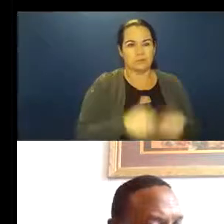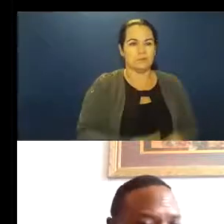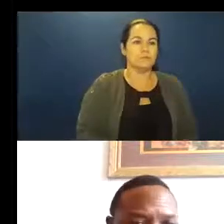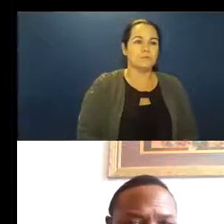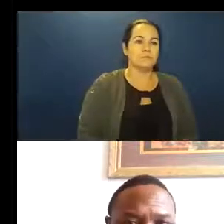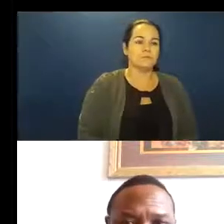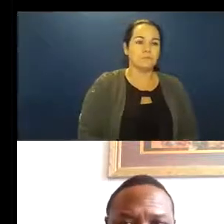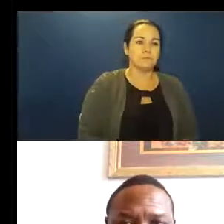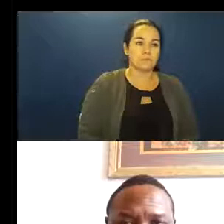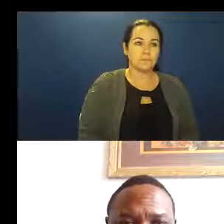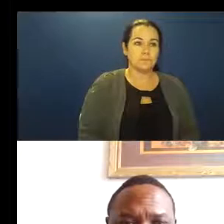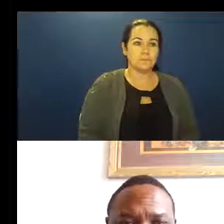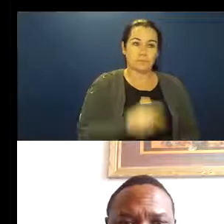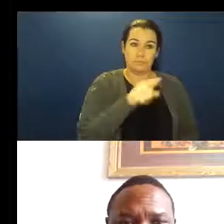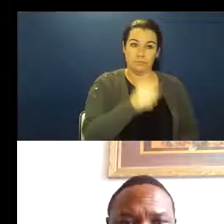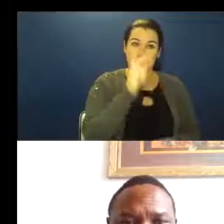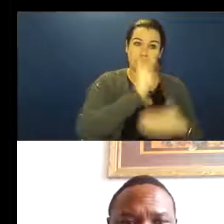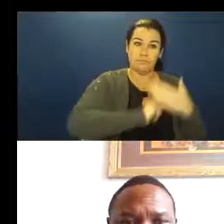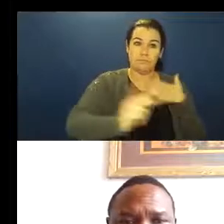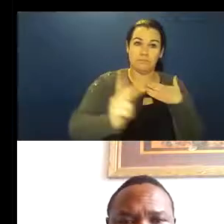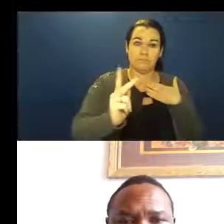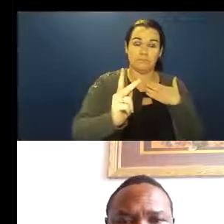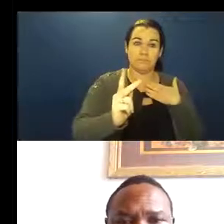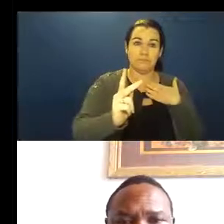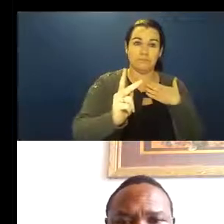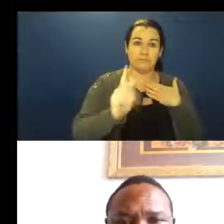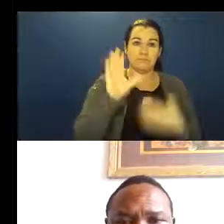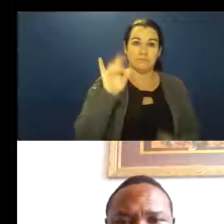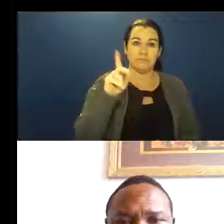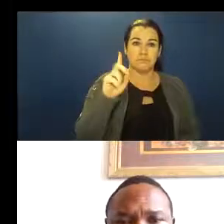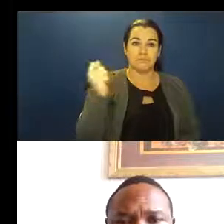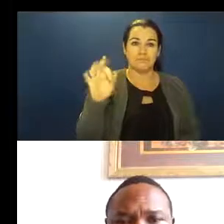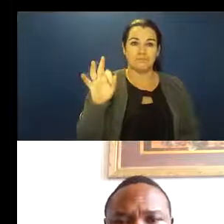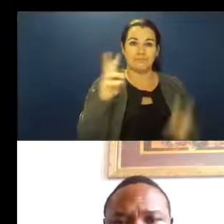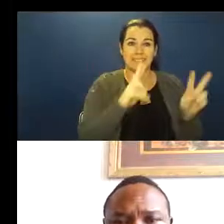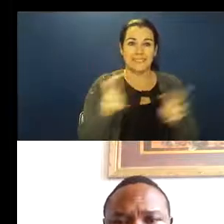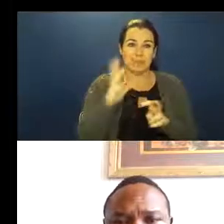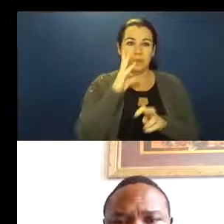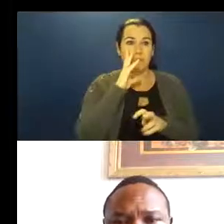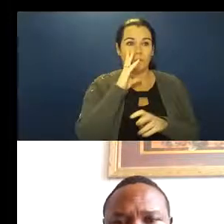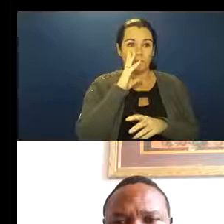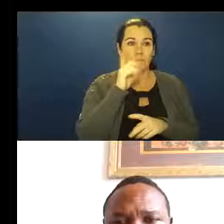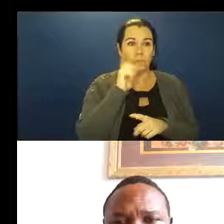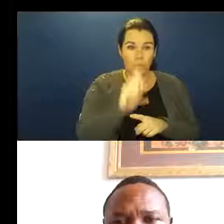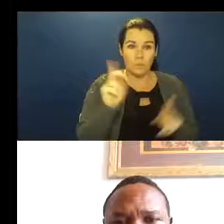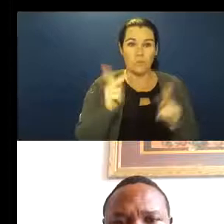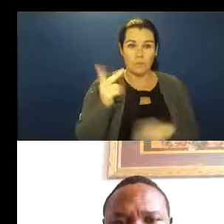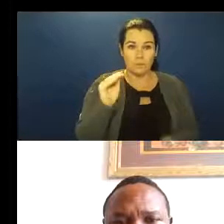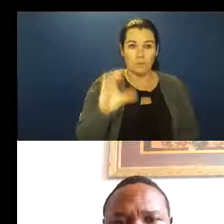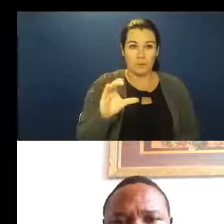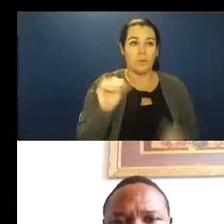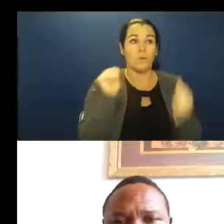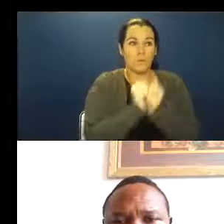But forecasting the COVID-19 issues for people of color with disabilities